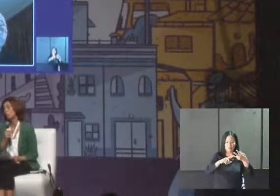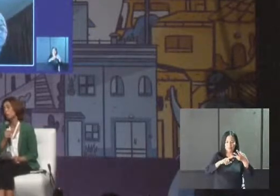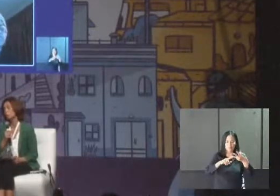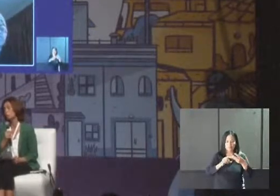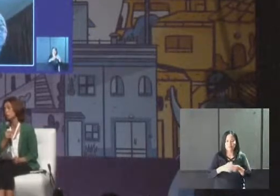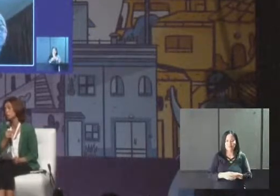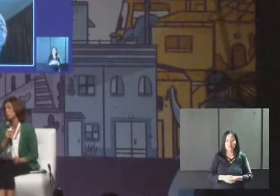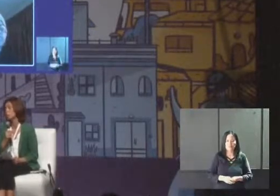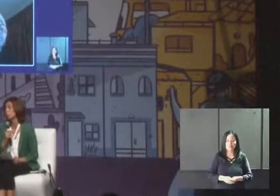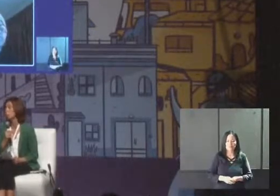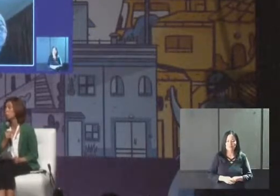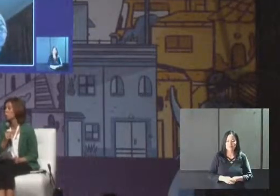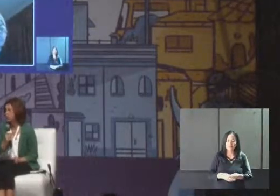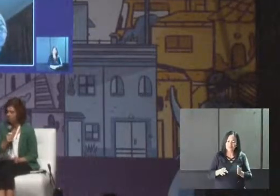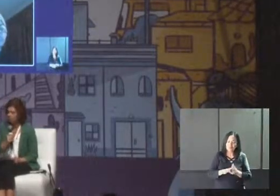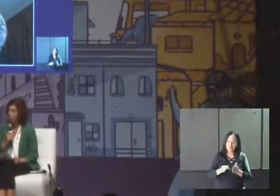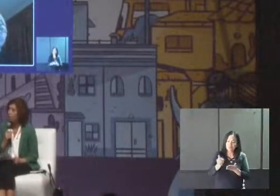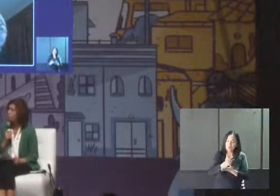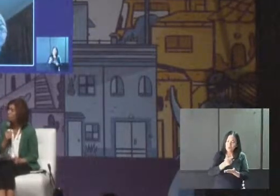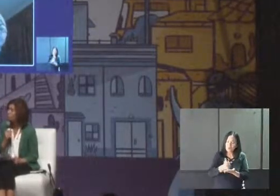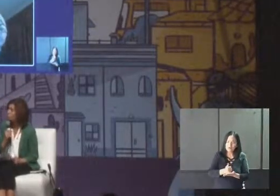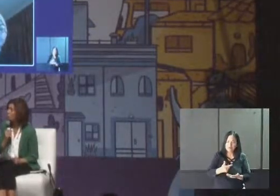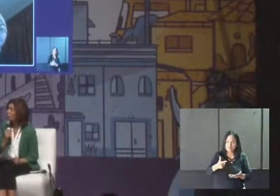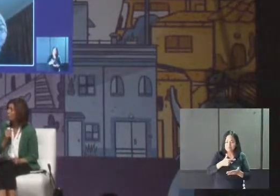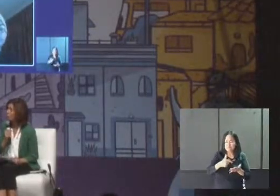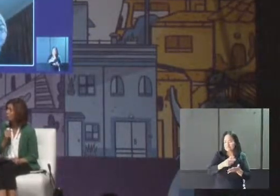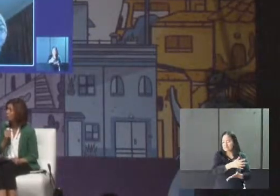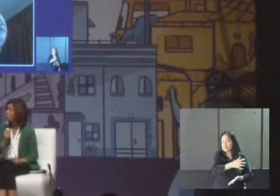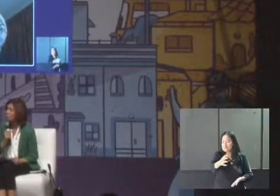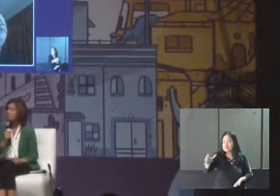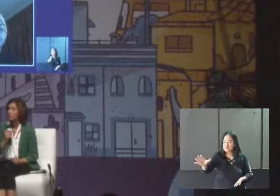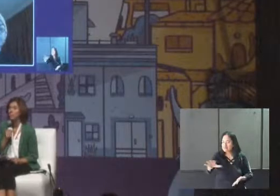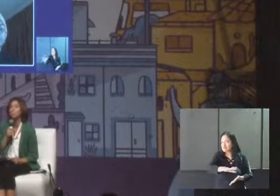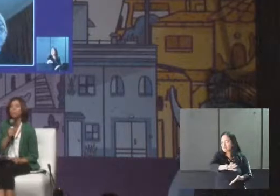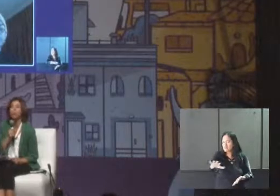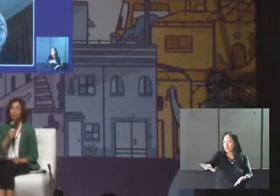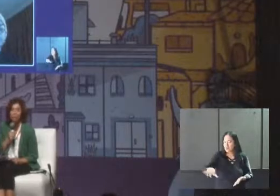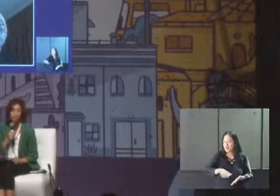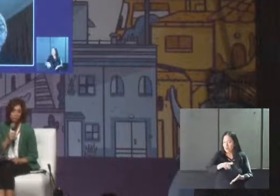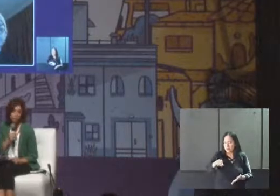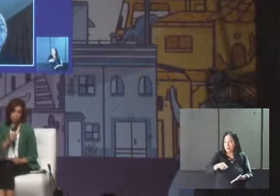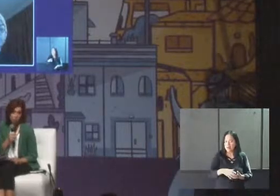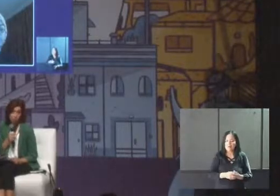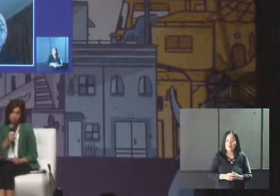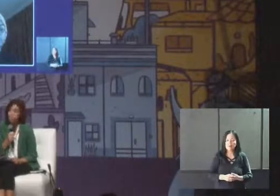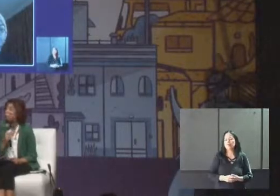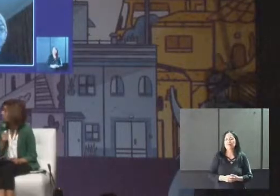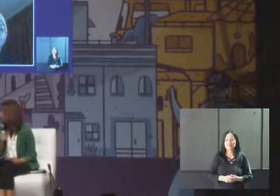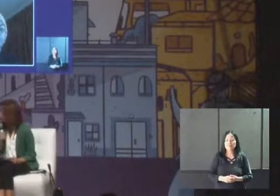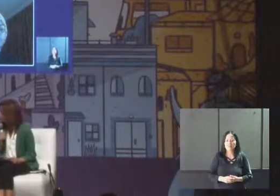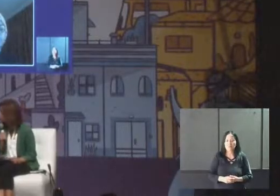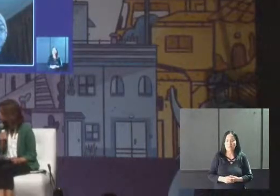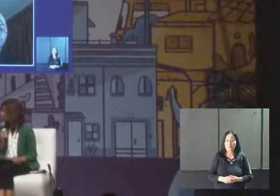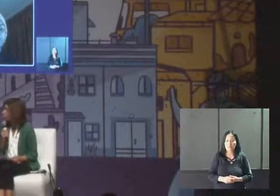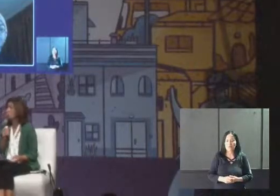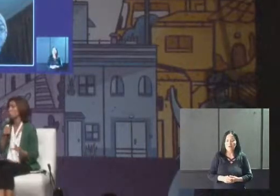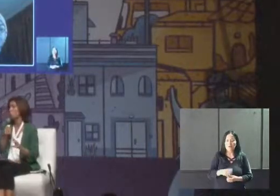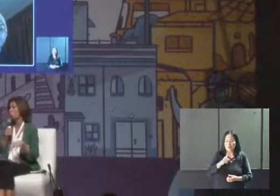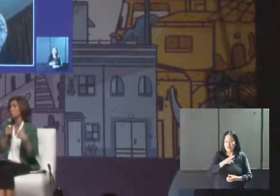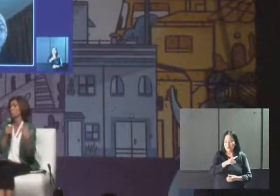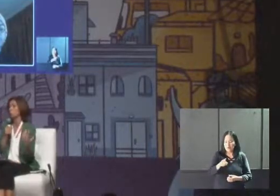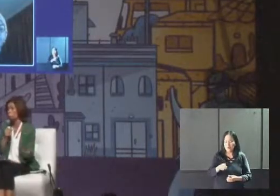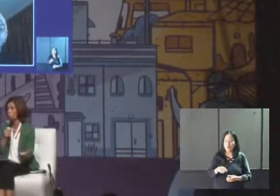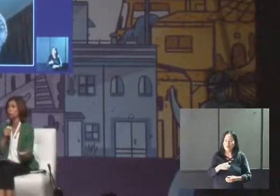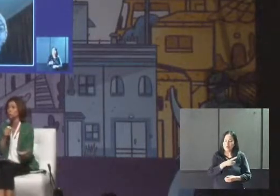to do with the city as a connector. Erin was very clear regarding the